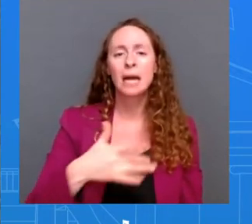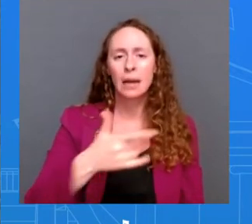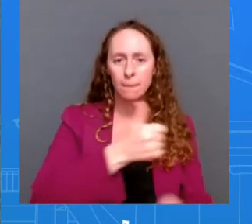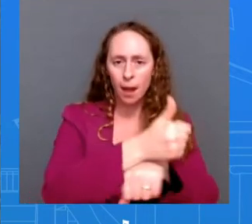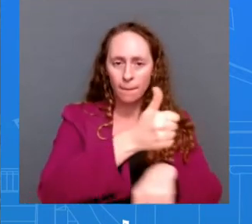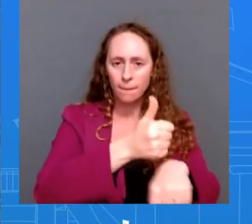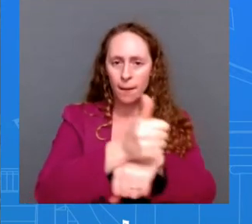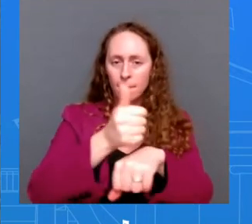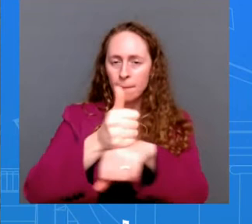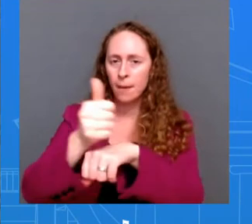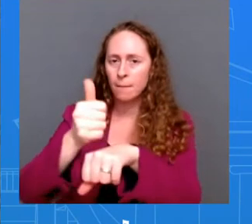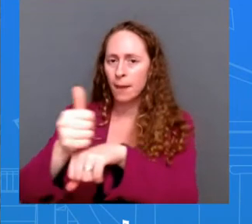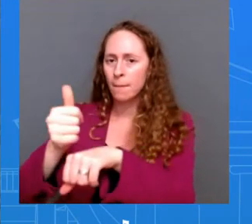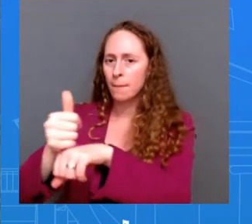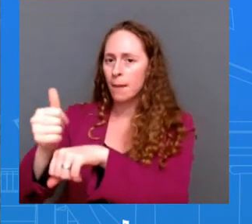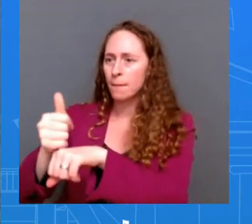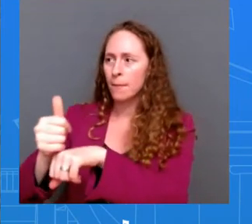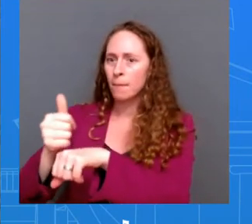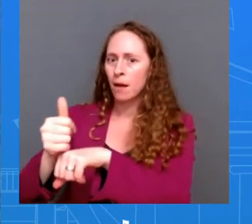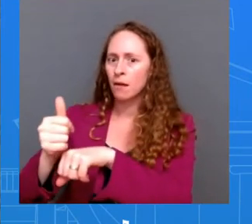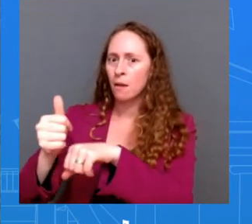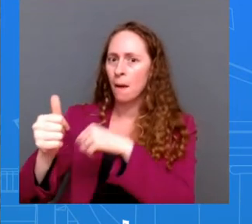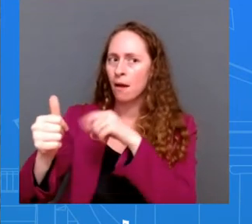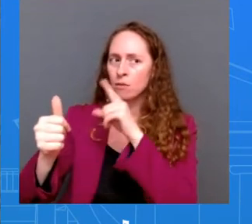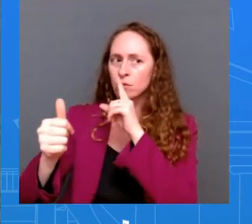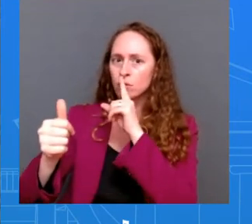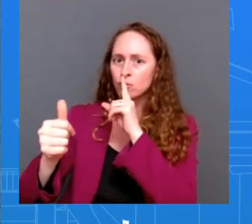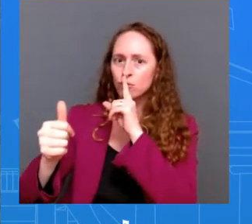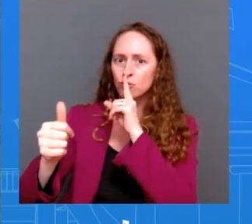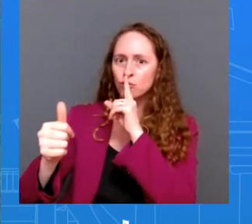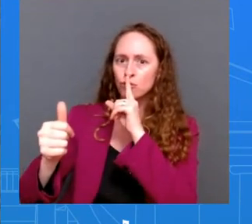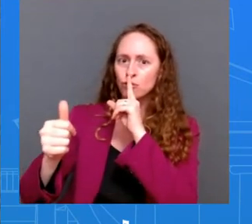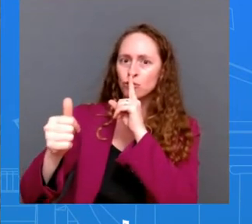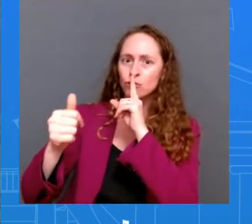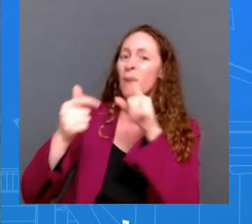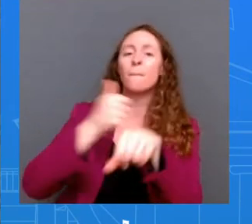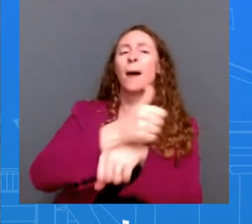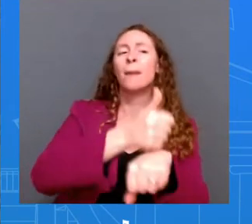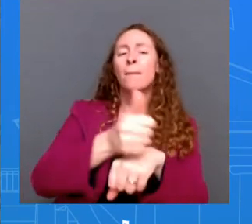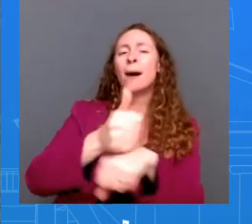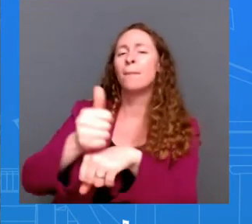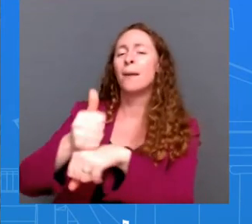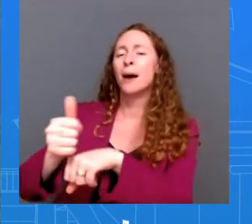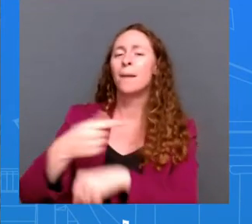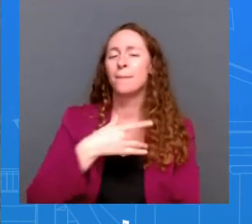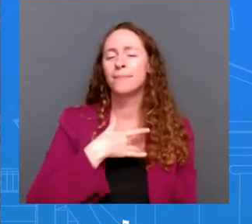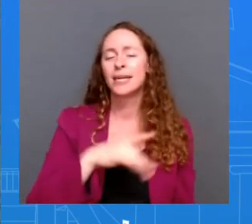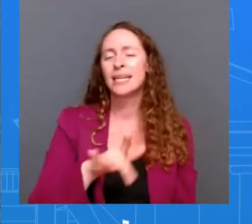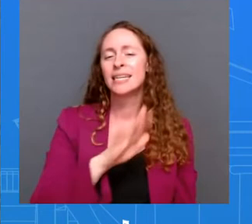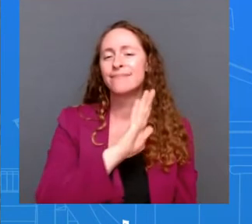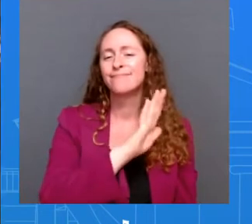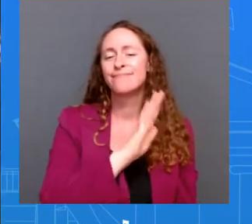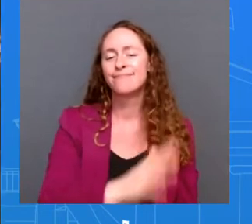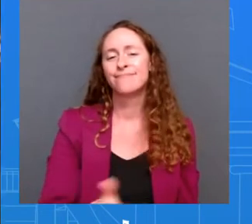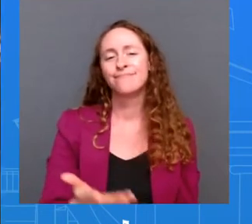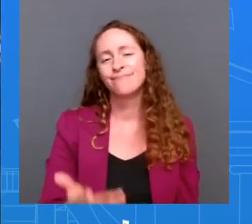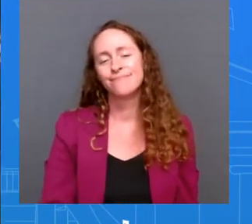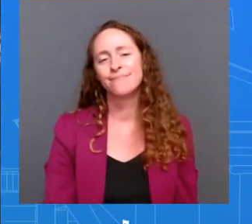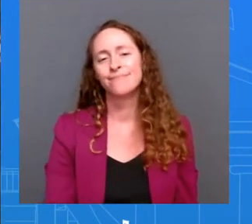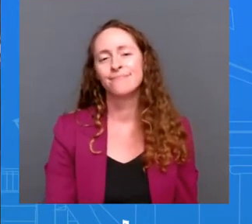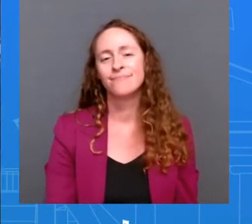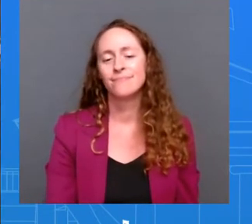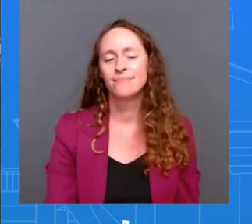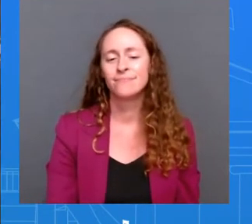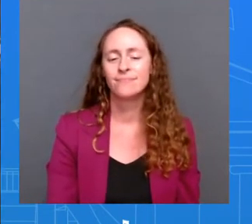I'm not a criminologist, but I reckon you don't plant evidence unless you're trying to put the blame on somebody else. Just quickly on Iran, if I might, the nuclear